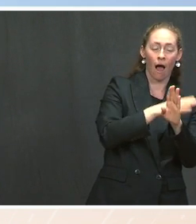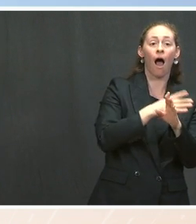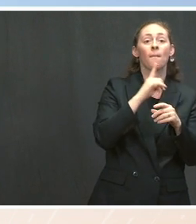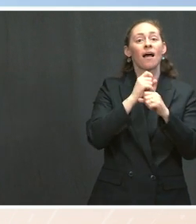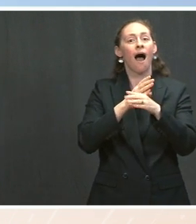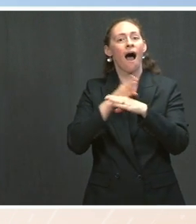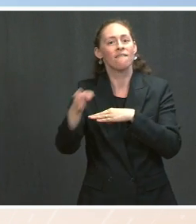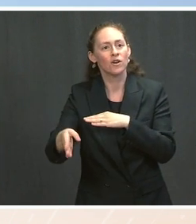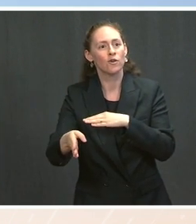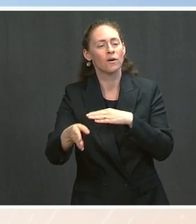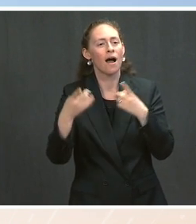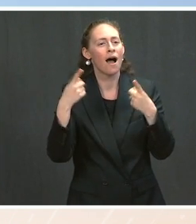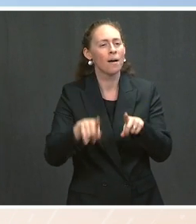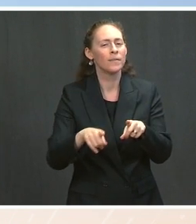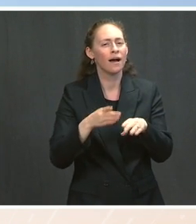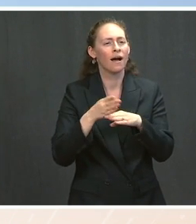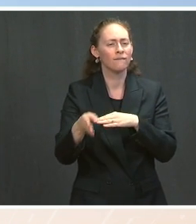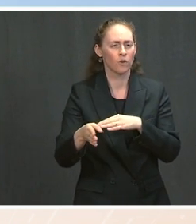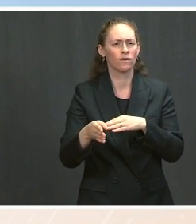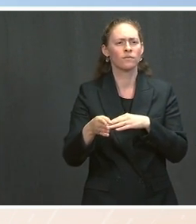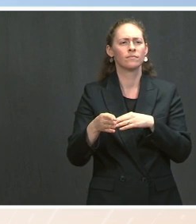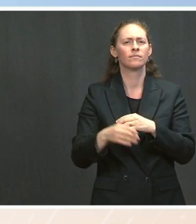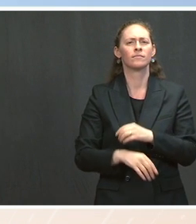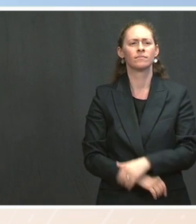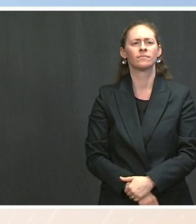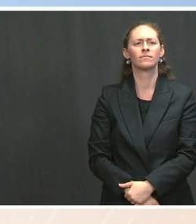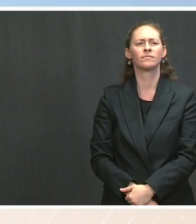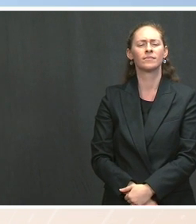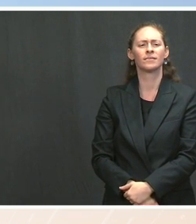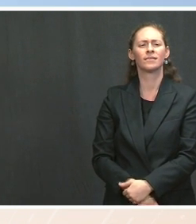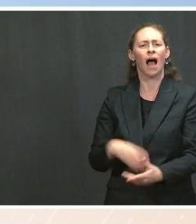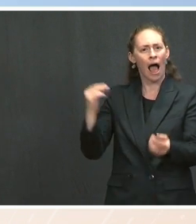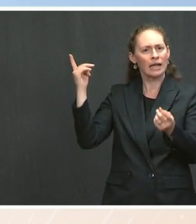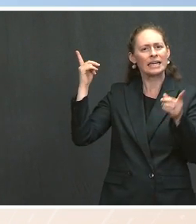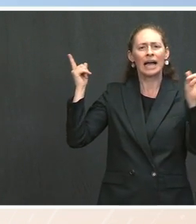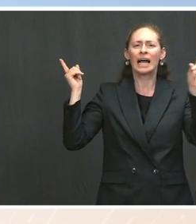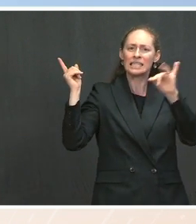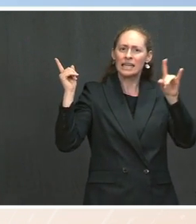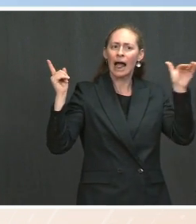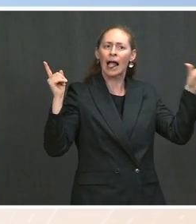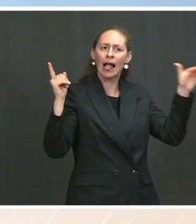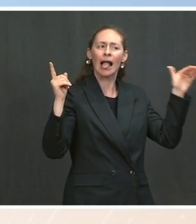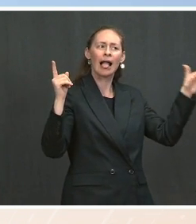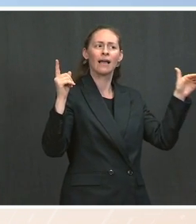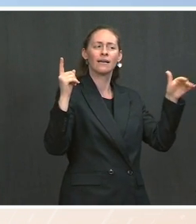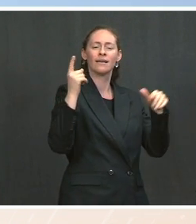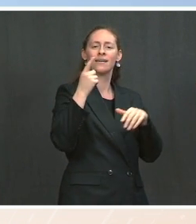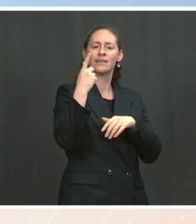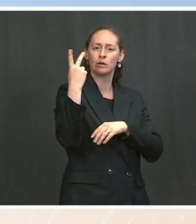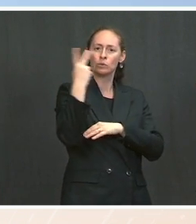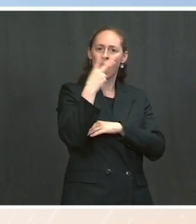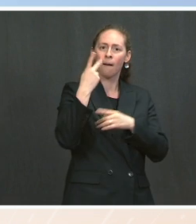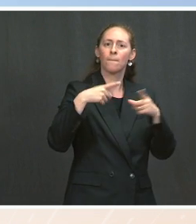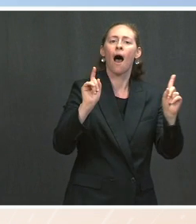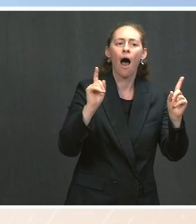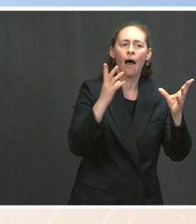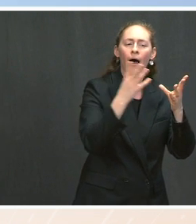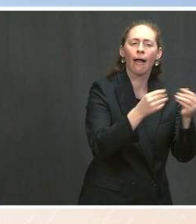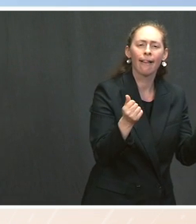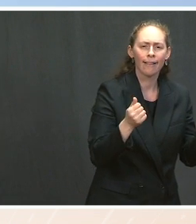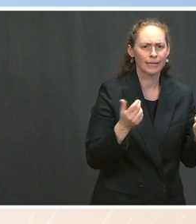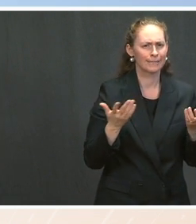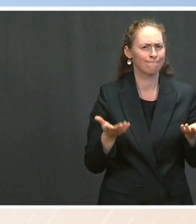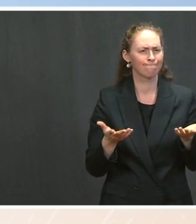about 2 days in advance of that. And again, I would say that the president's objective from the beginning was to have these conversations